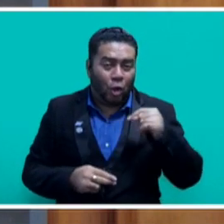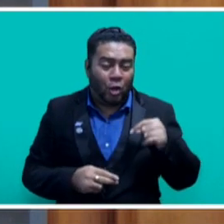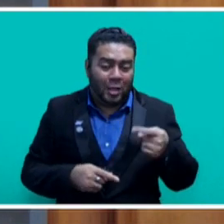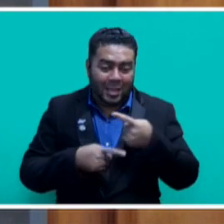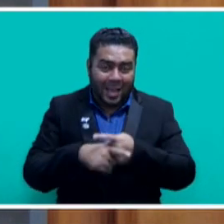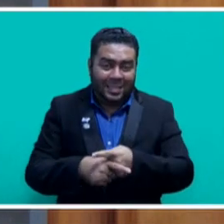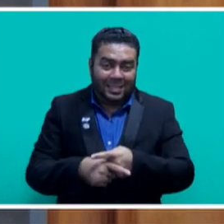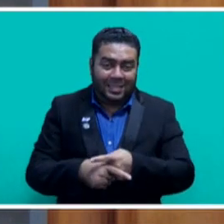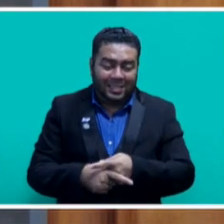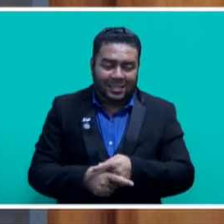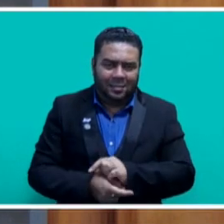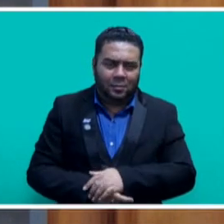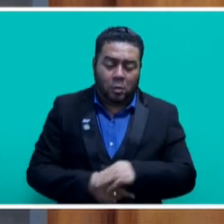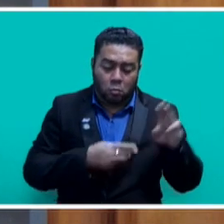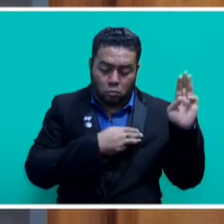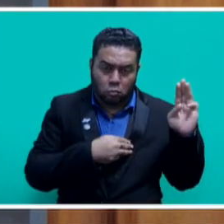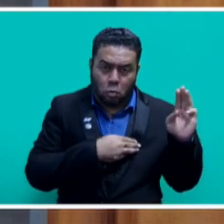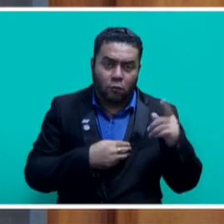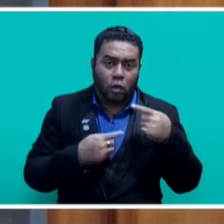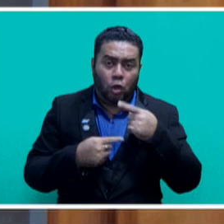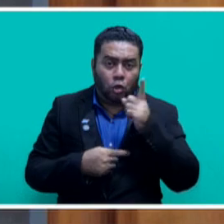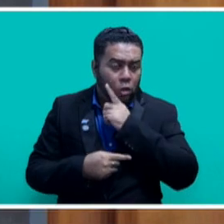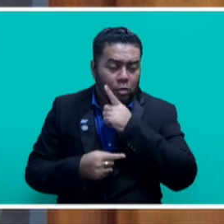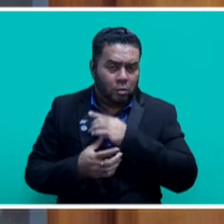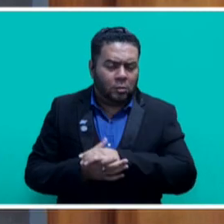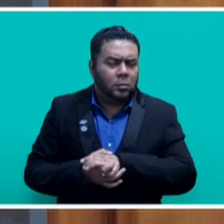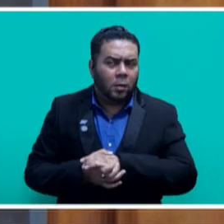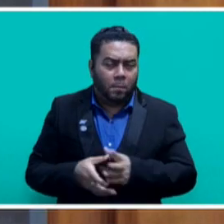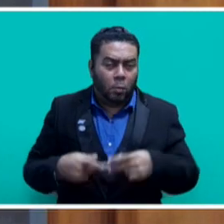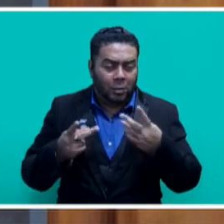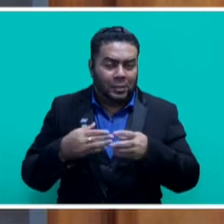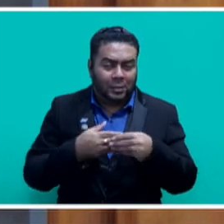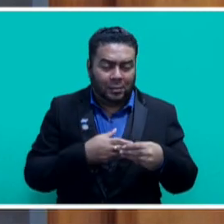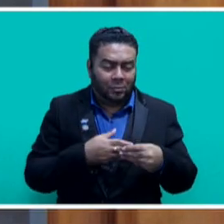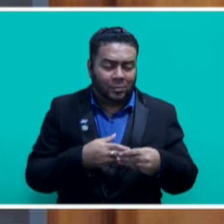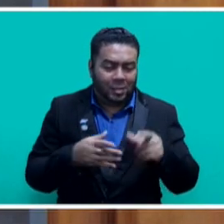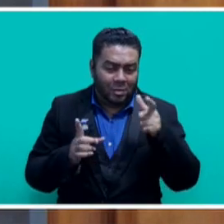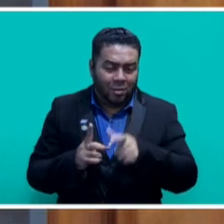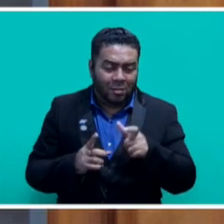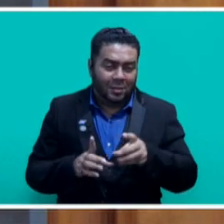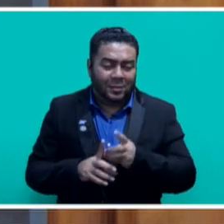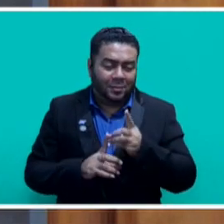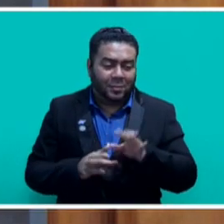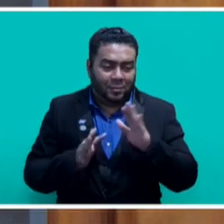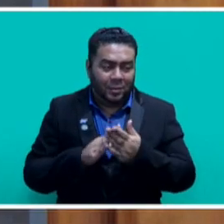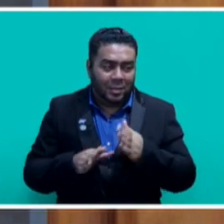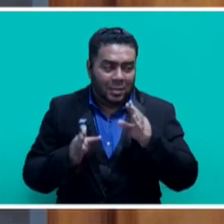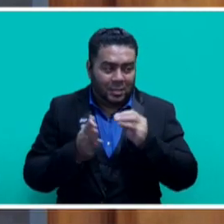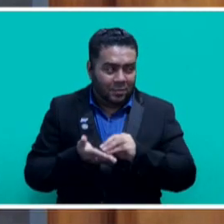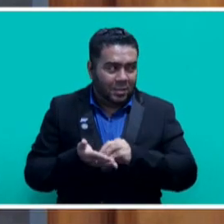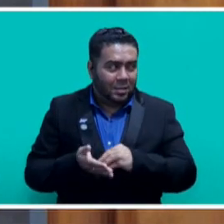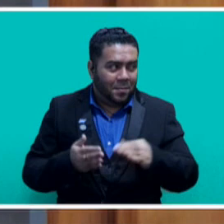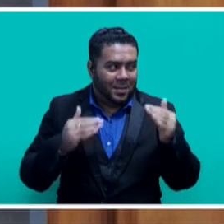proven to be an invaluable partner in promoting leadership, character development, and community service